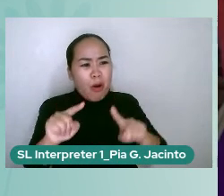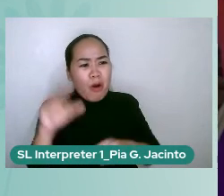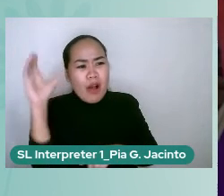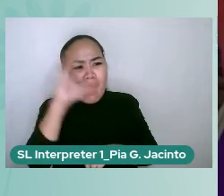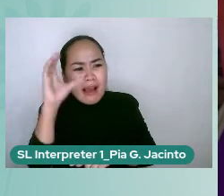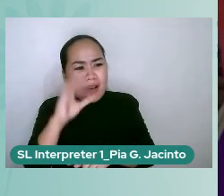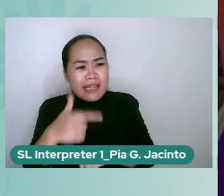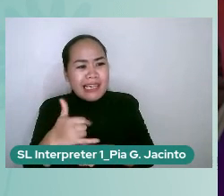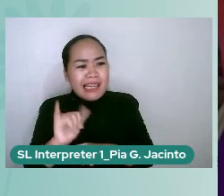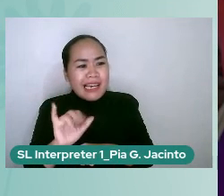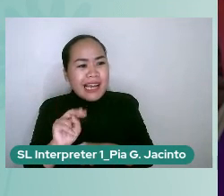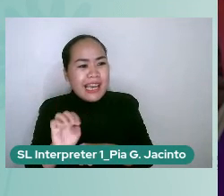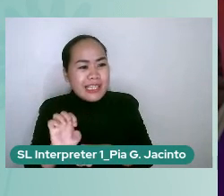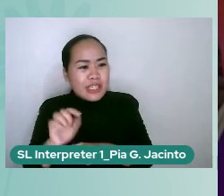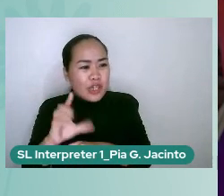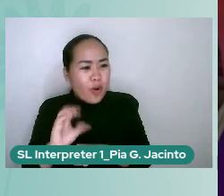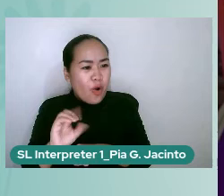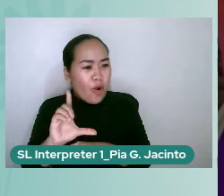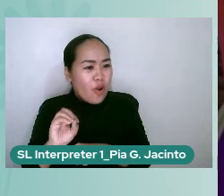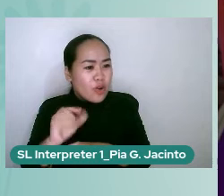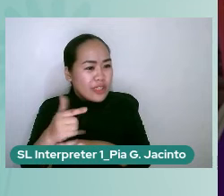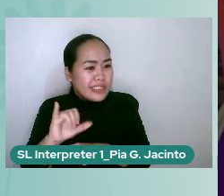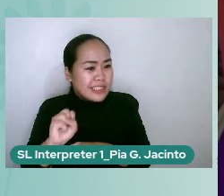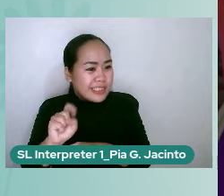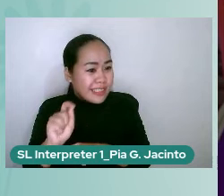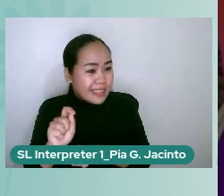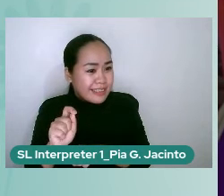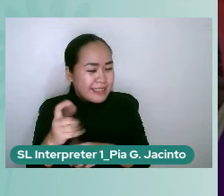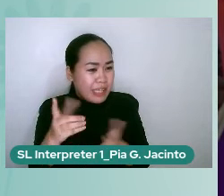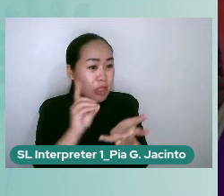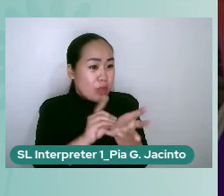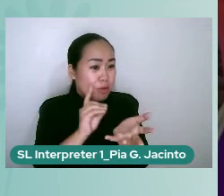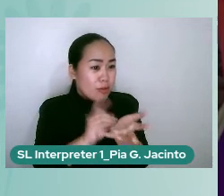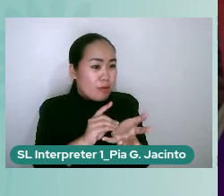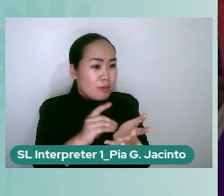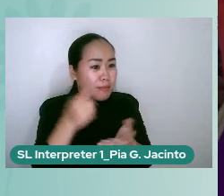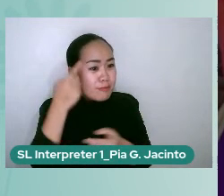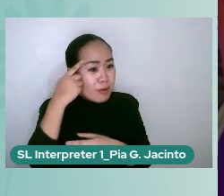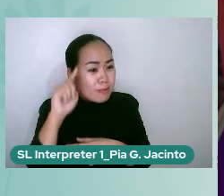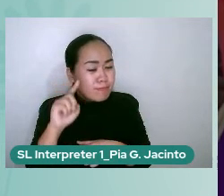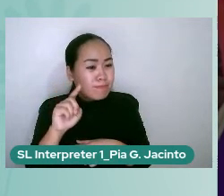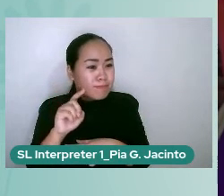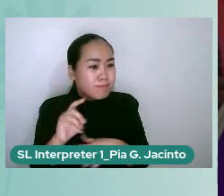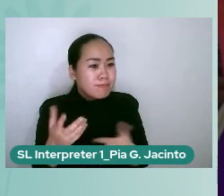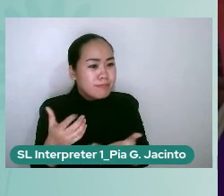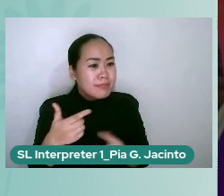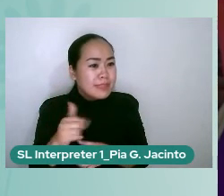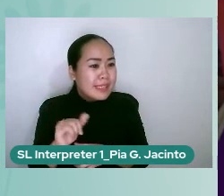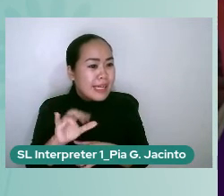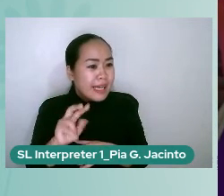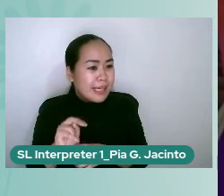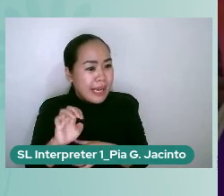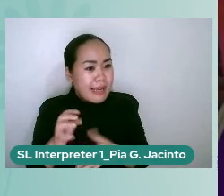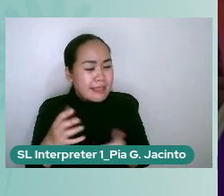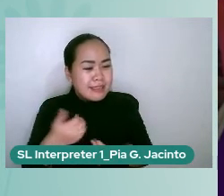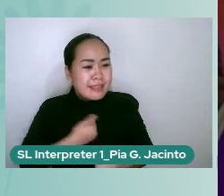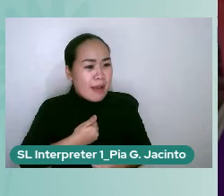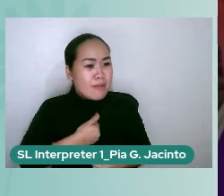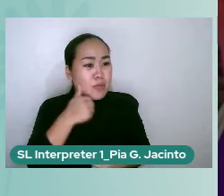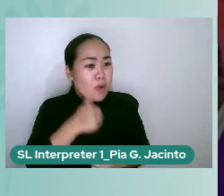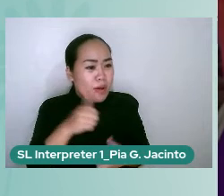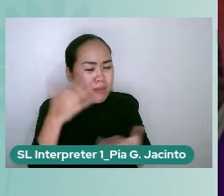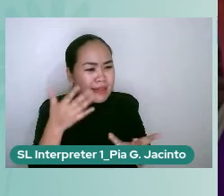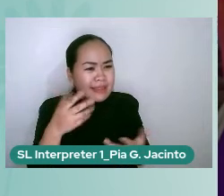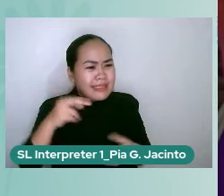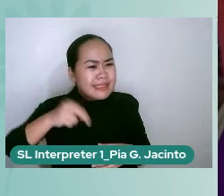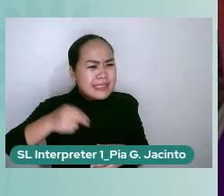more comfortable with their primary caregivers. So we with HPV self-testing being a modality